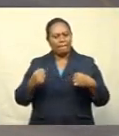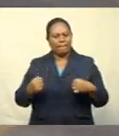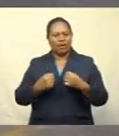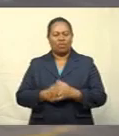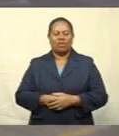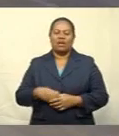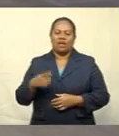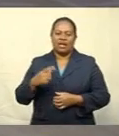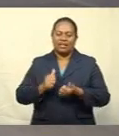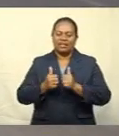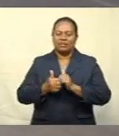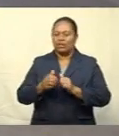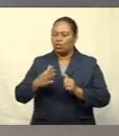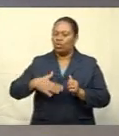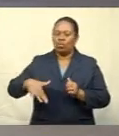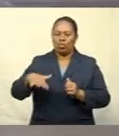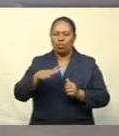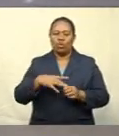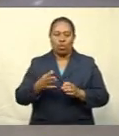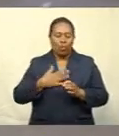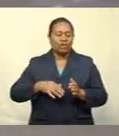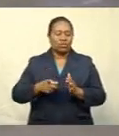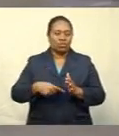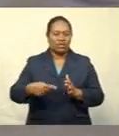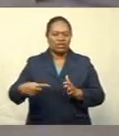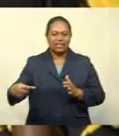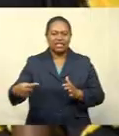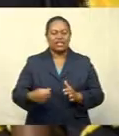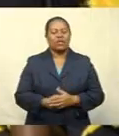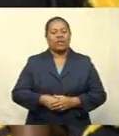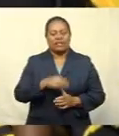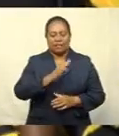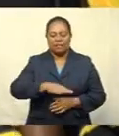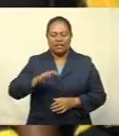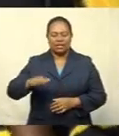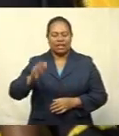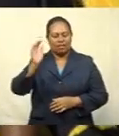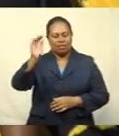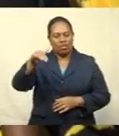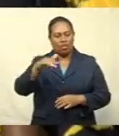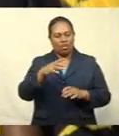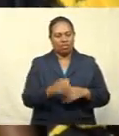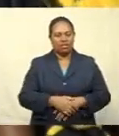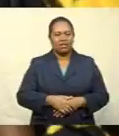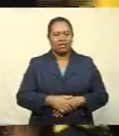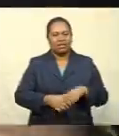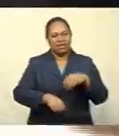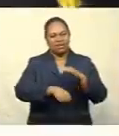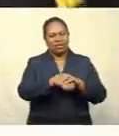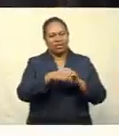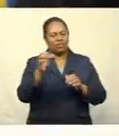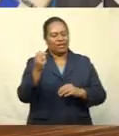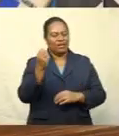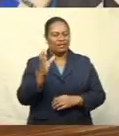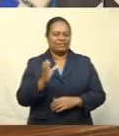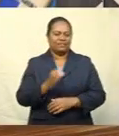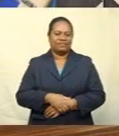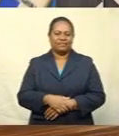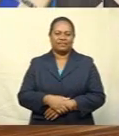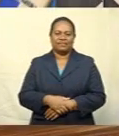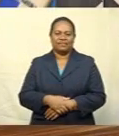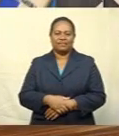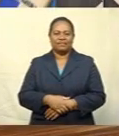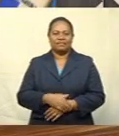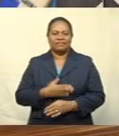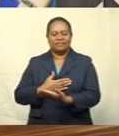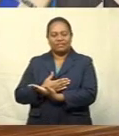sport in the neighborhood want to continue to be known as the basketball hood. Venina Rakautonga, FBC Sports. A trip